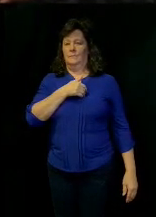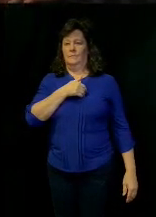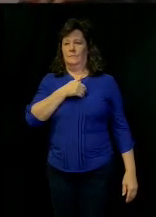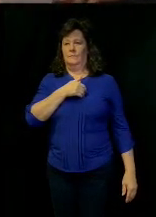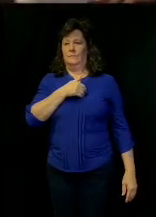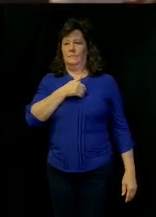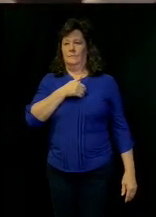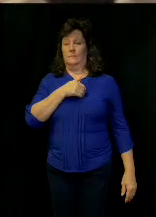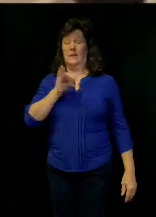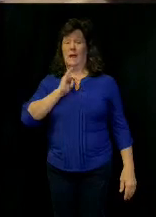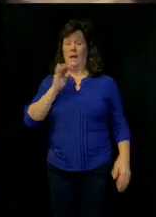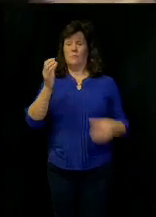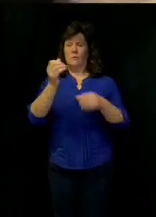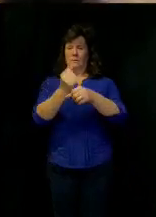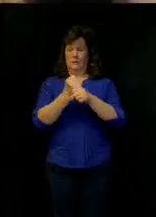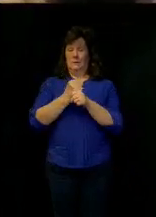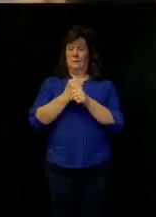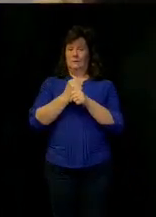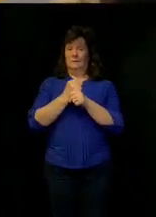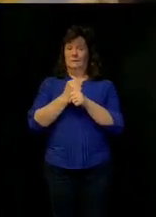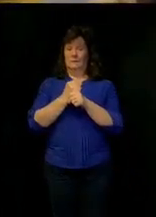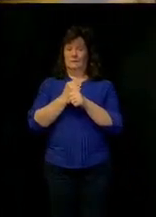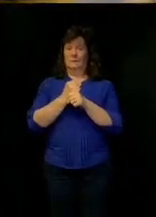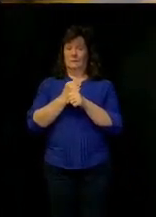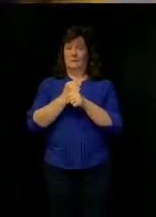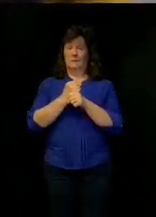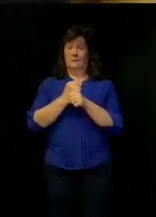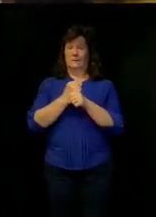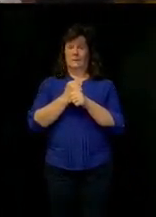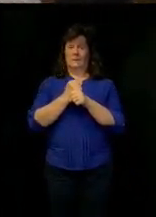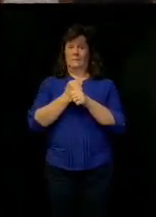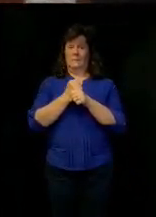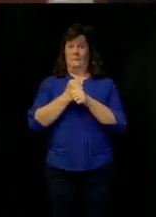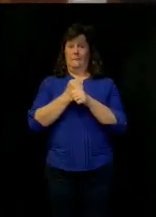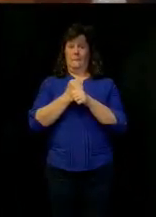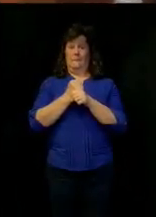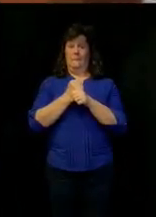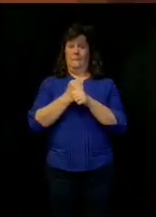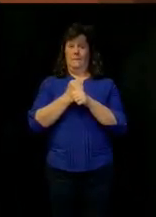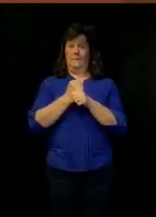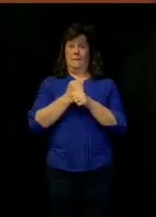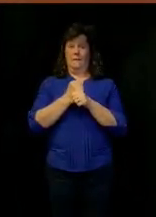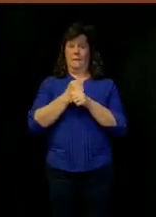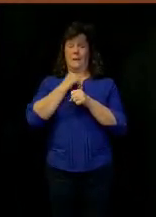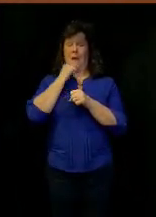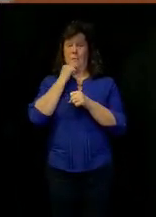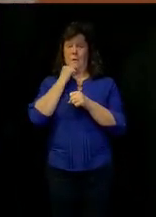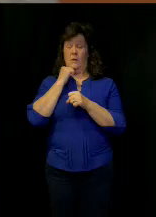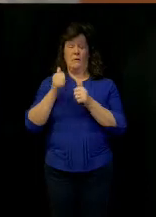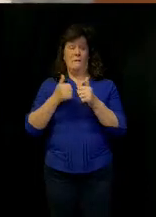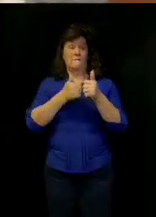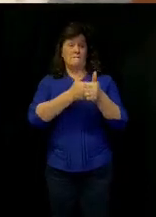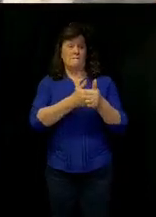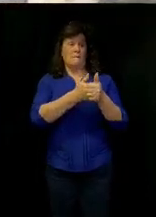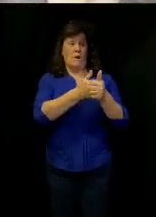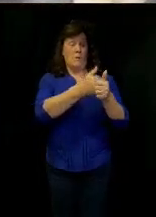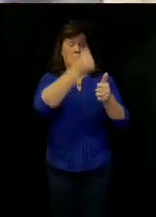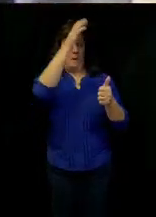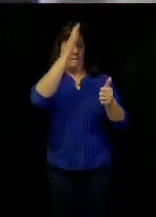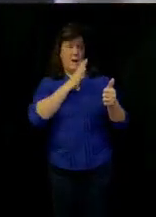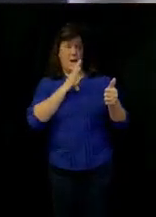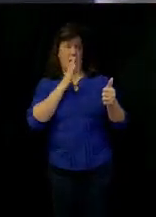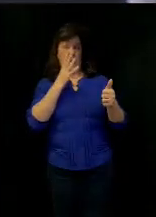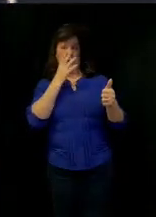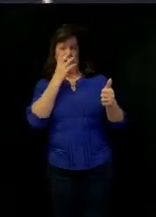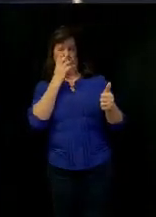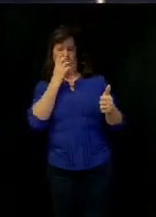I'm receiving it. That way I don't, the above, I'm not going to get into the wrath of man. I'm not going to get angry and I'm going